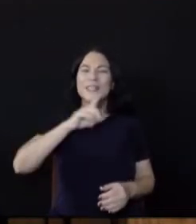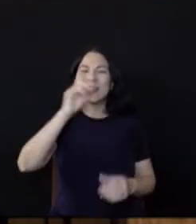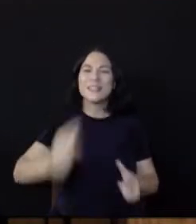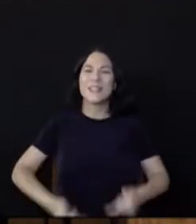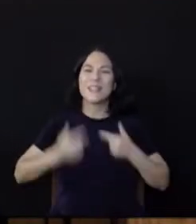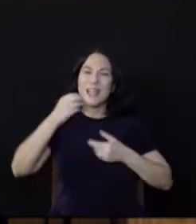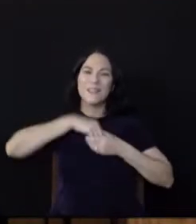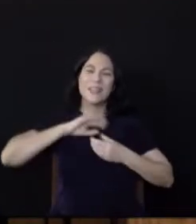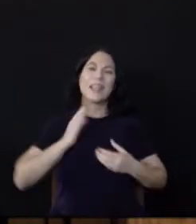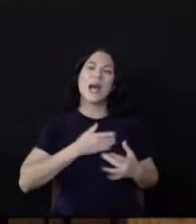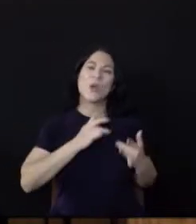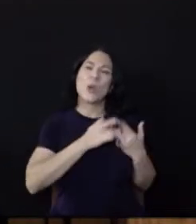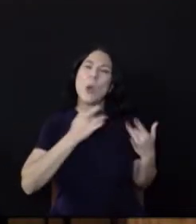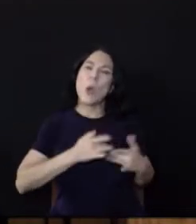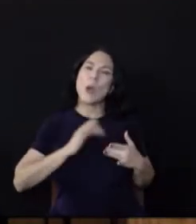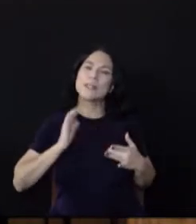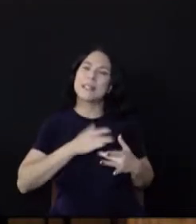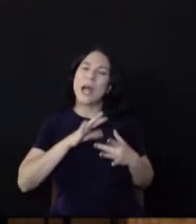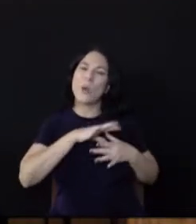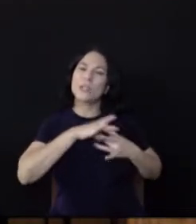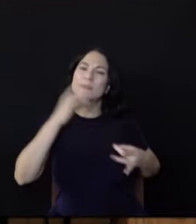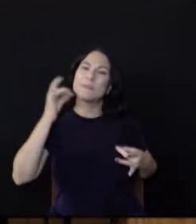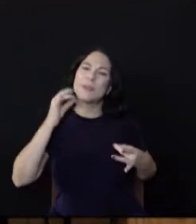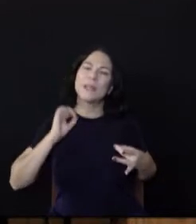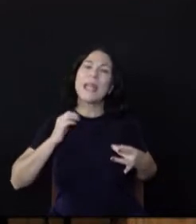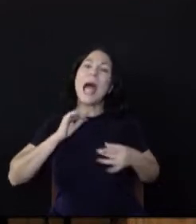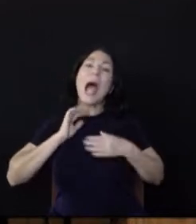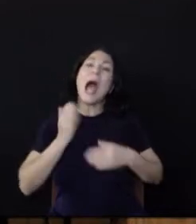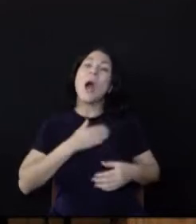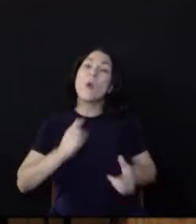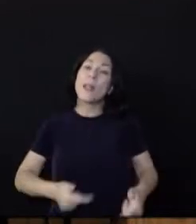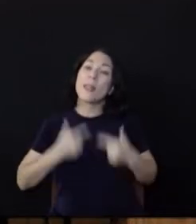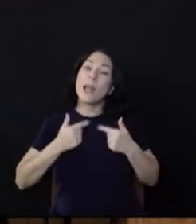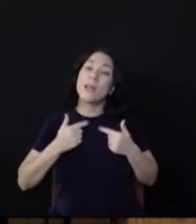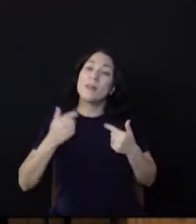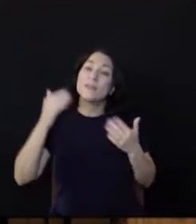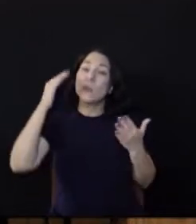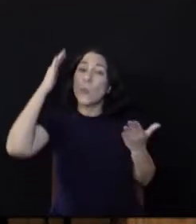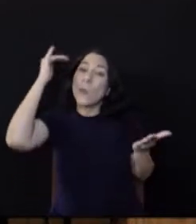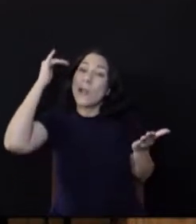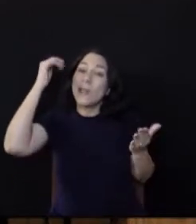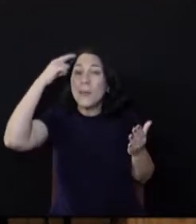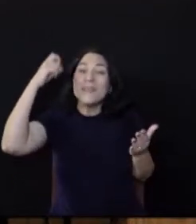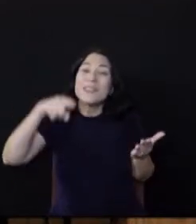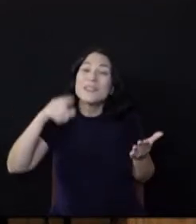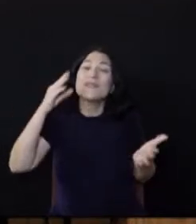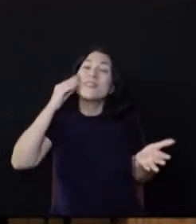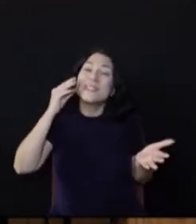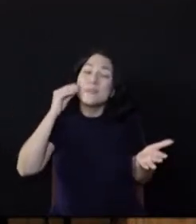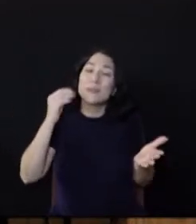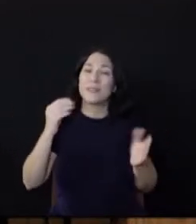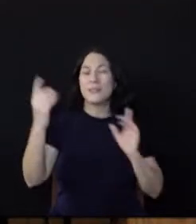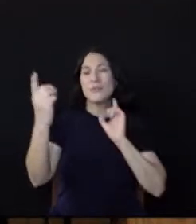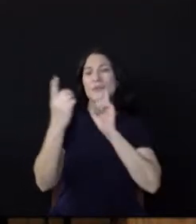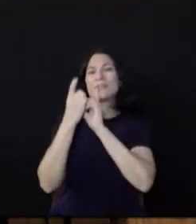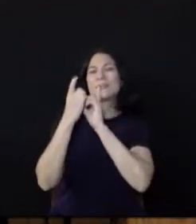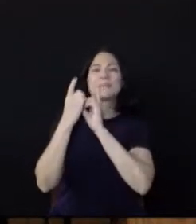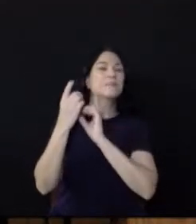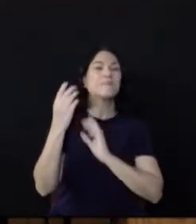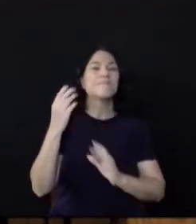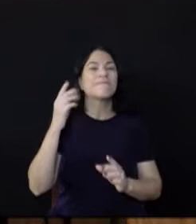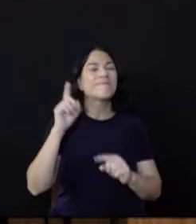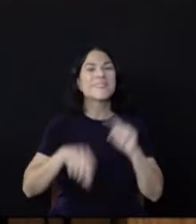in our spirit, in our lives, because you have somehow encountered him, his living presence, in a way that you cannot